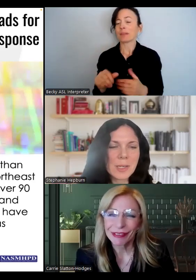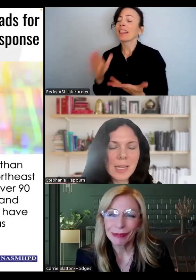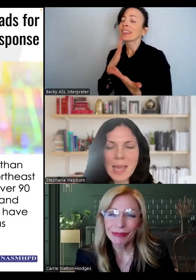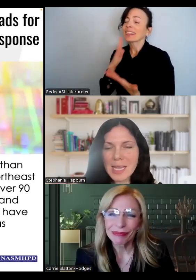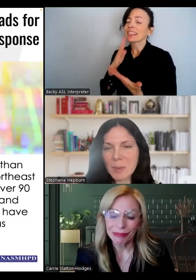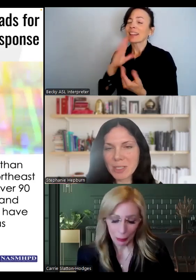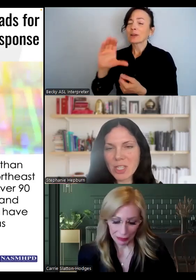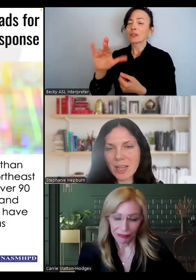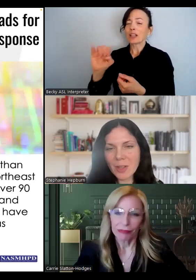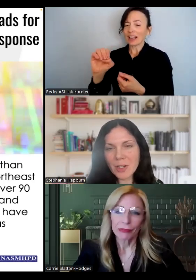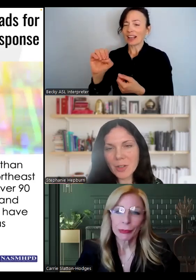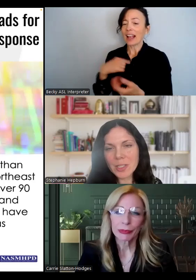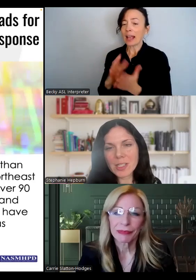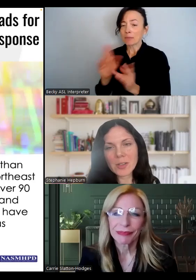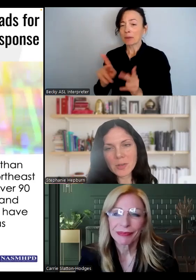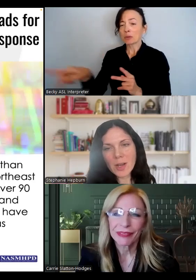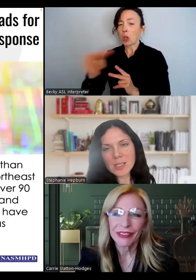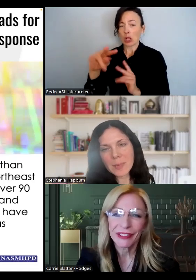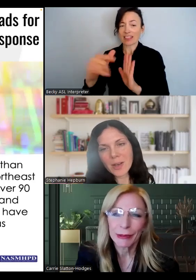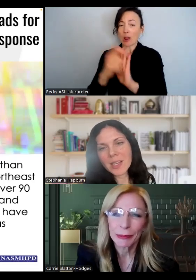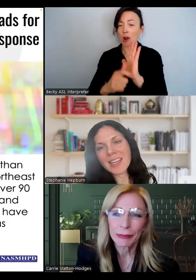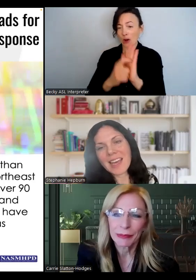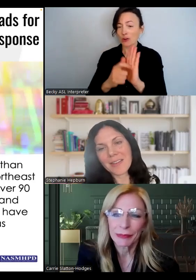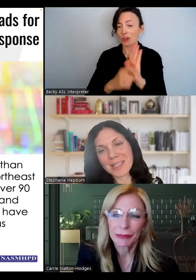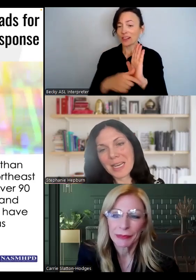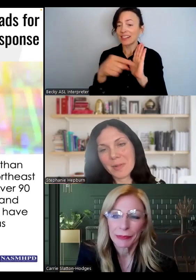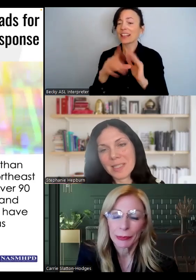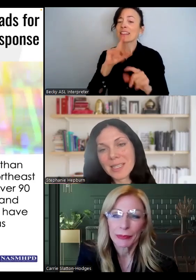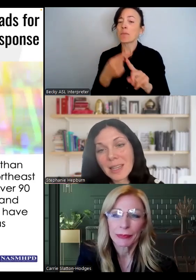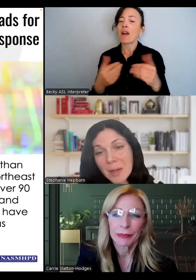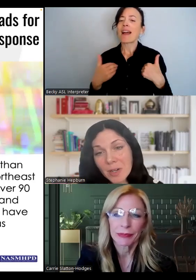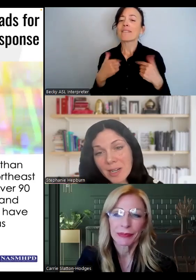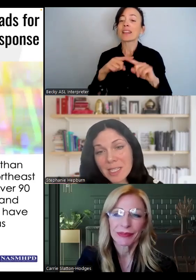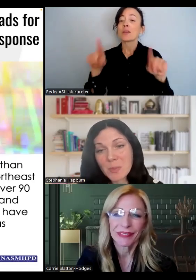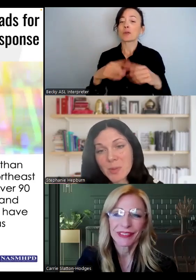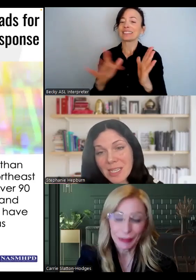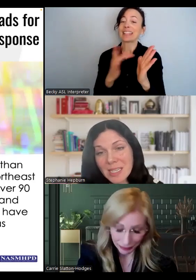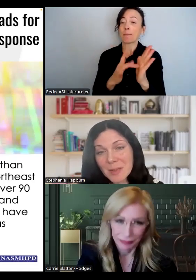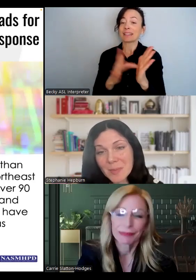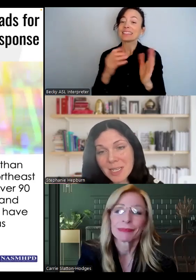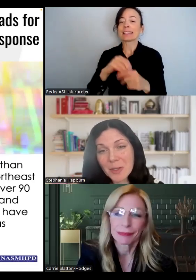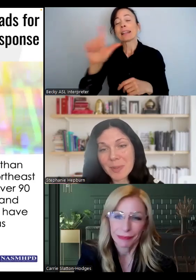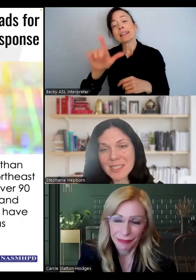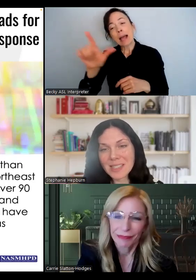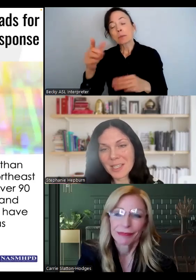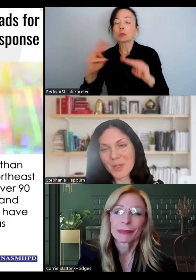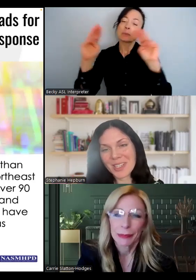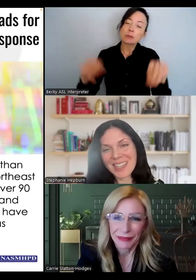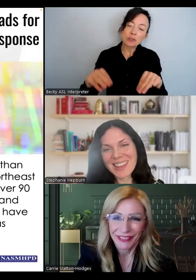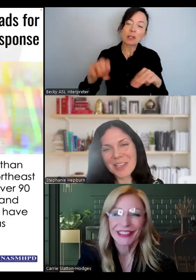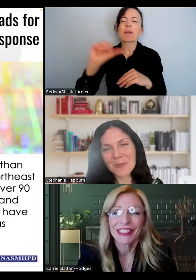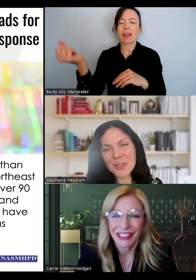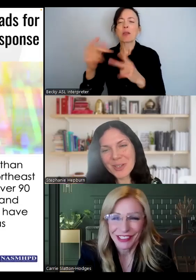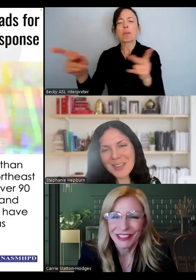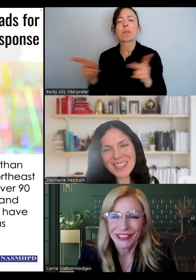I would ask people to check out the article because it also talks about having these tablets in libraries, museums, and other places in the